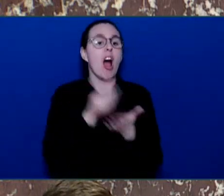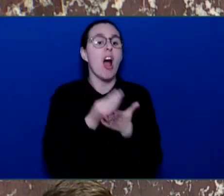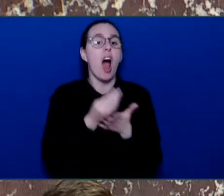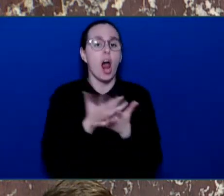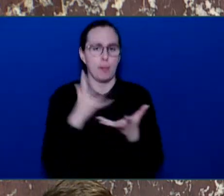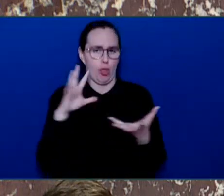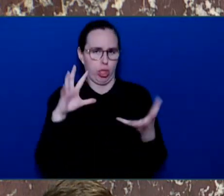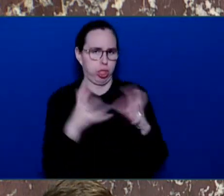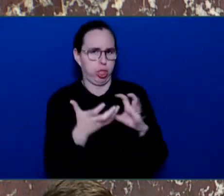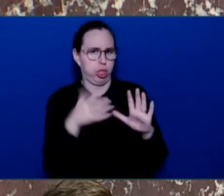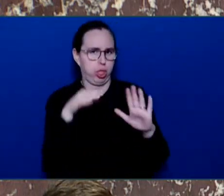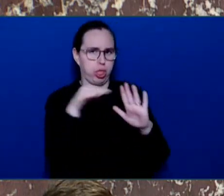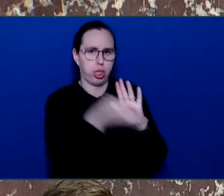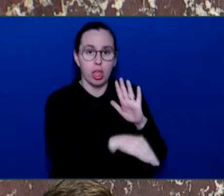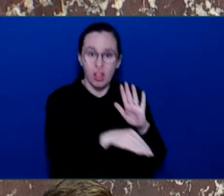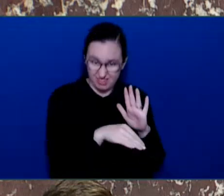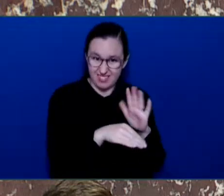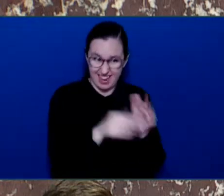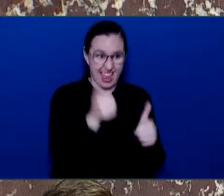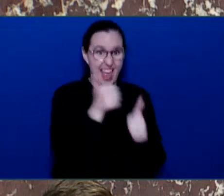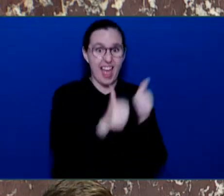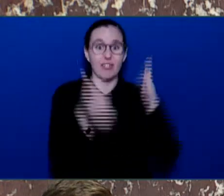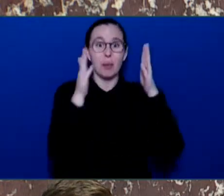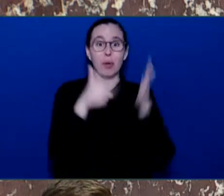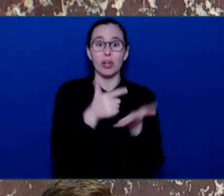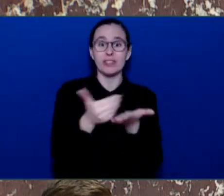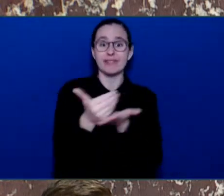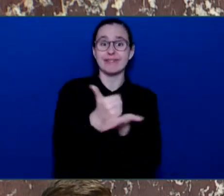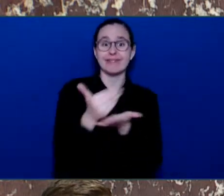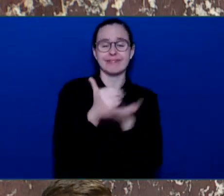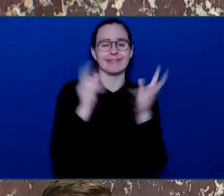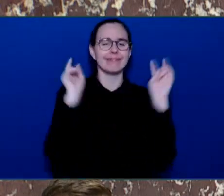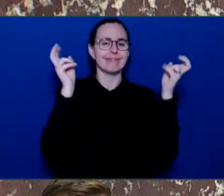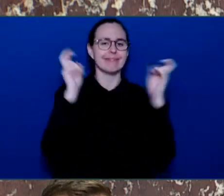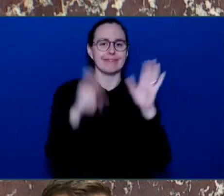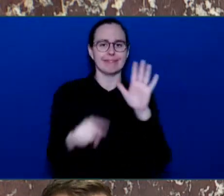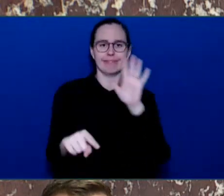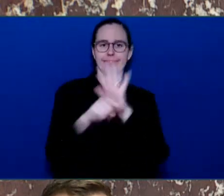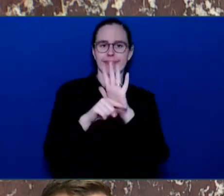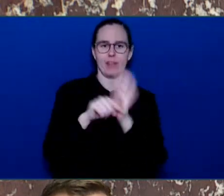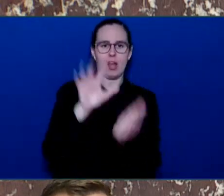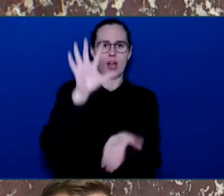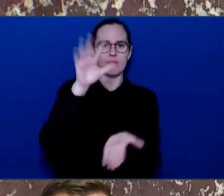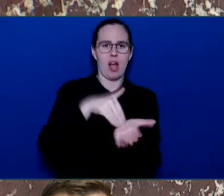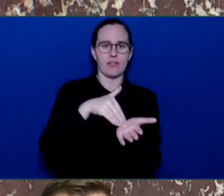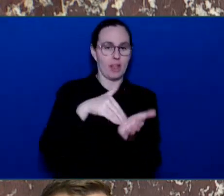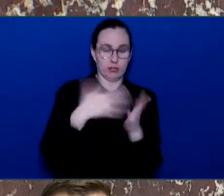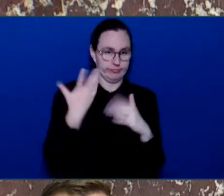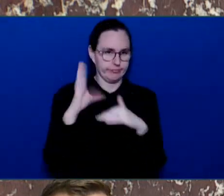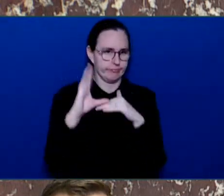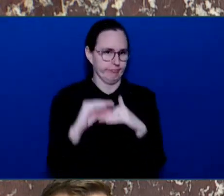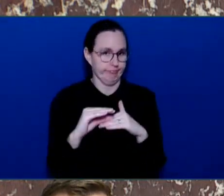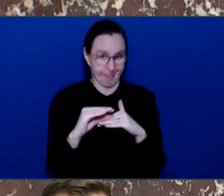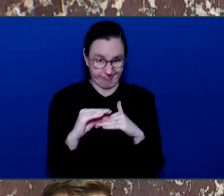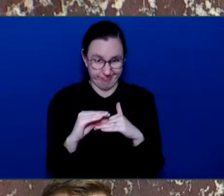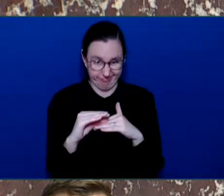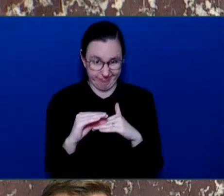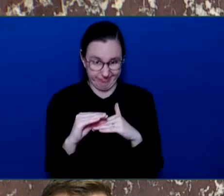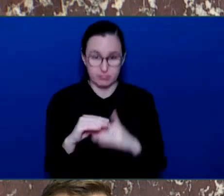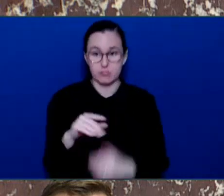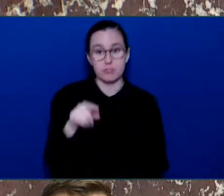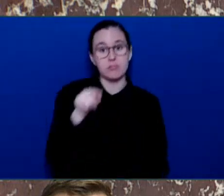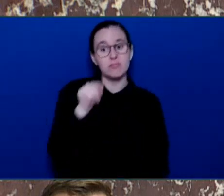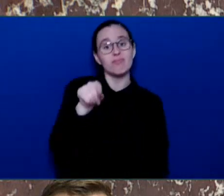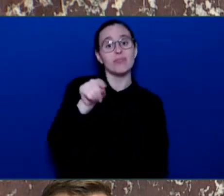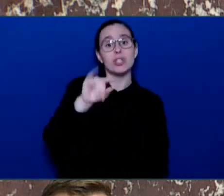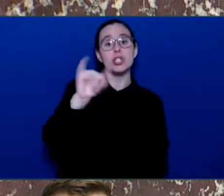in this province. No amount of empty NDP promises can give James and his family their home back. Instead